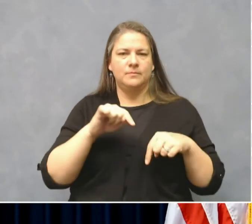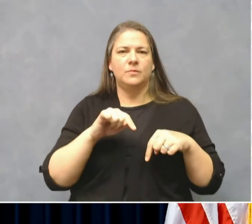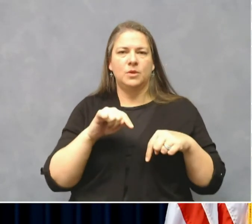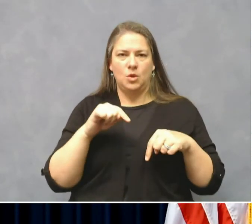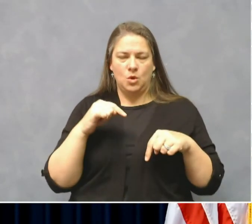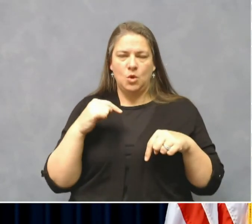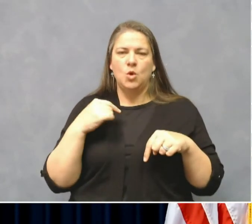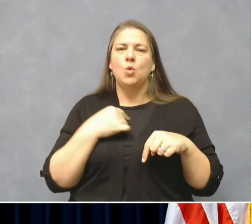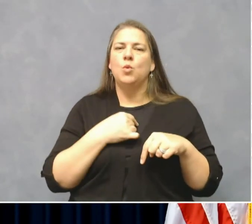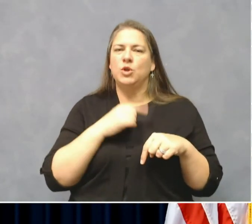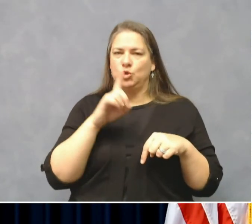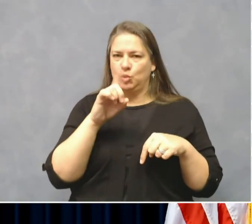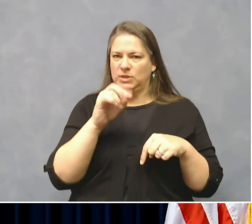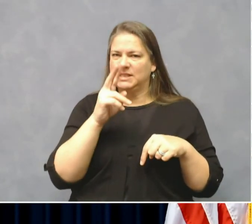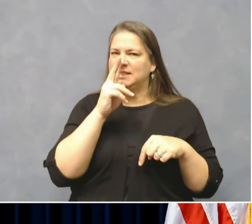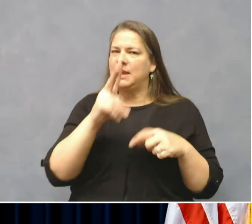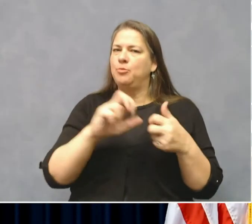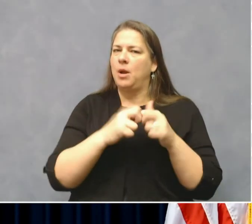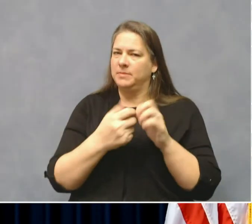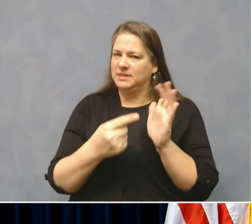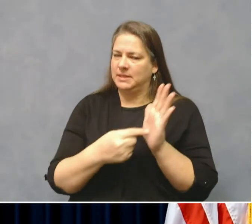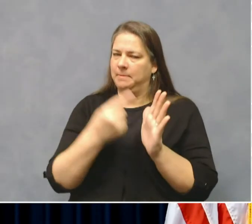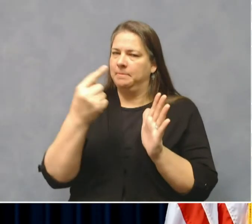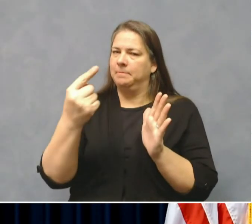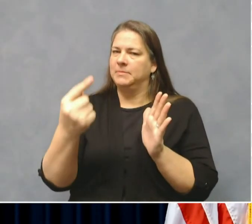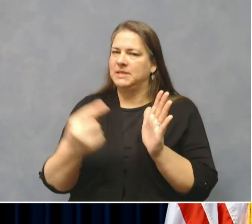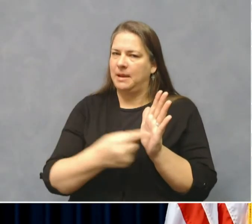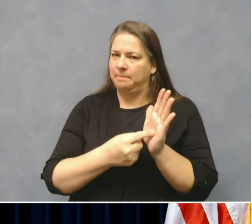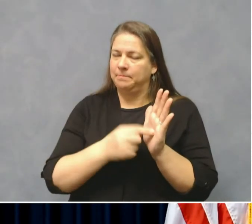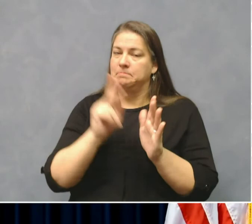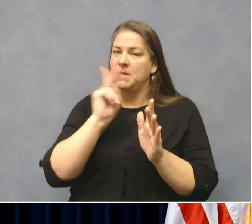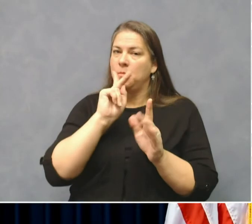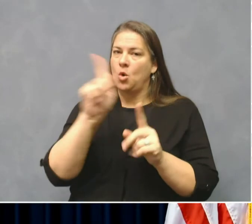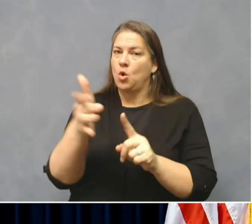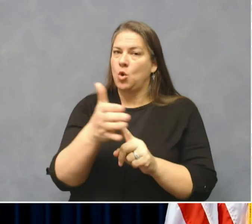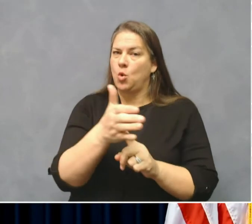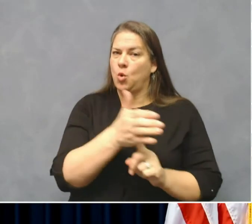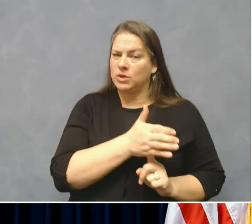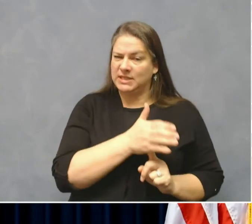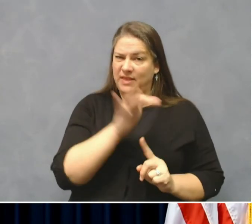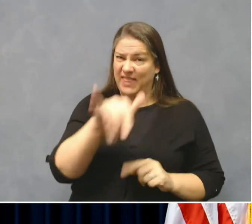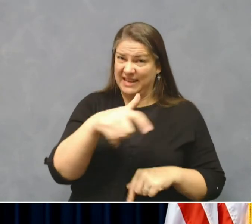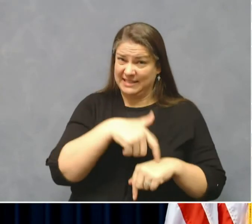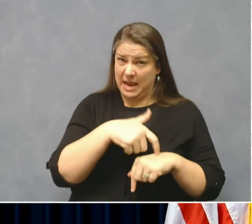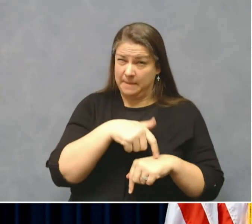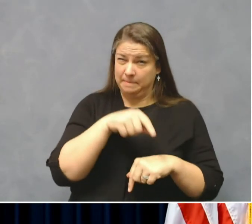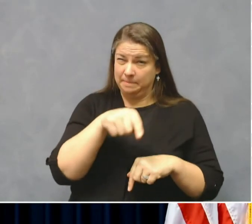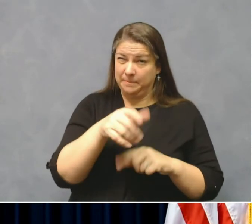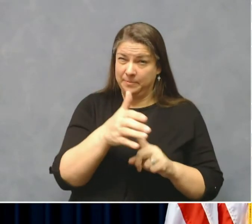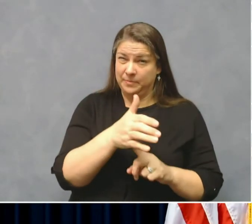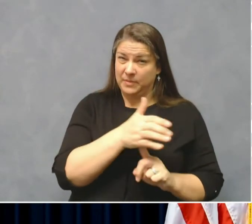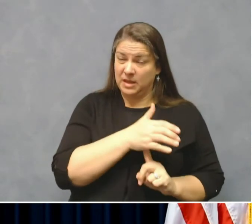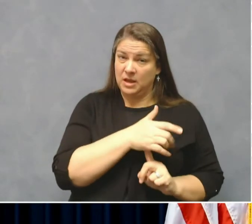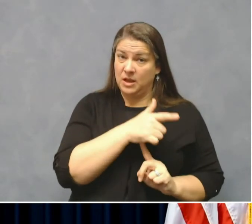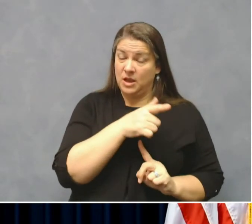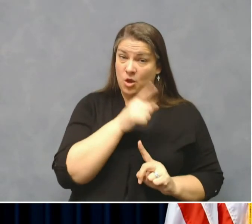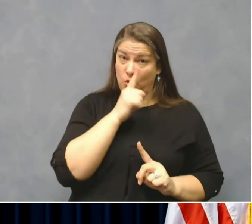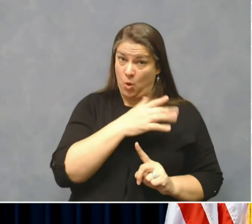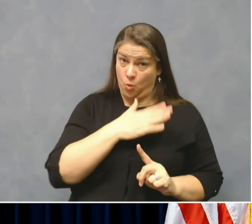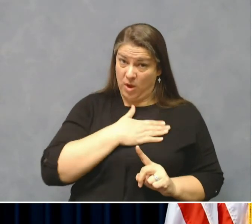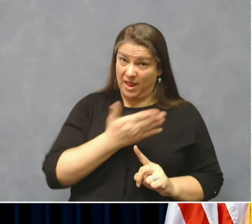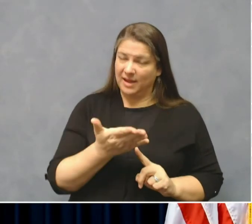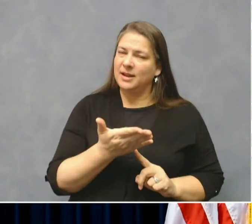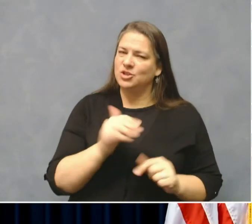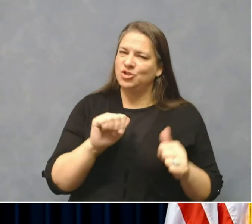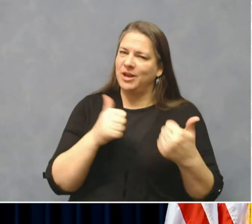in some instances with people quarantining and the amount of time that they're willing to do it. It is a challenge, and we need